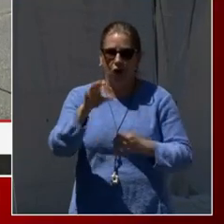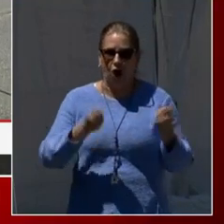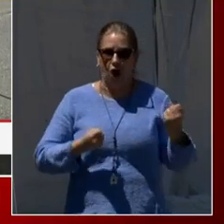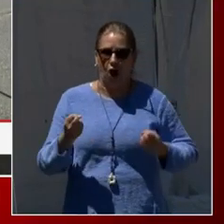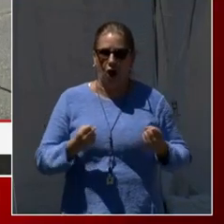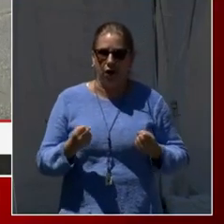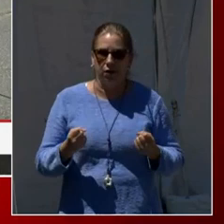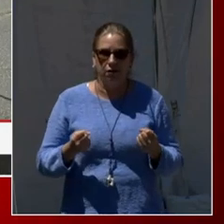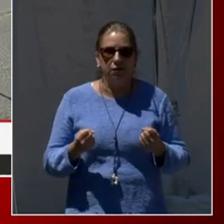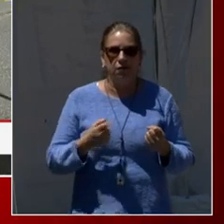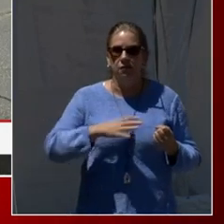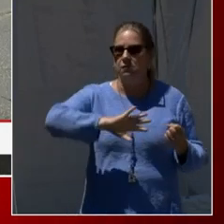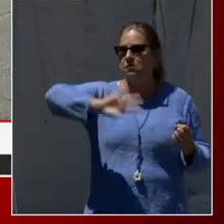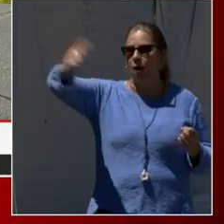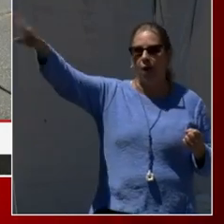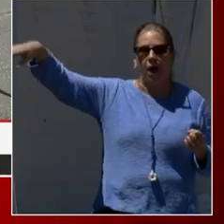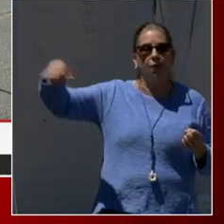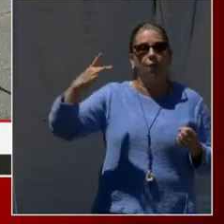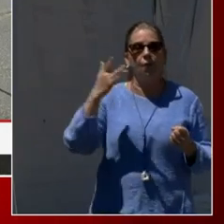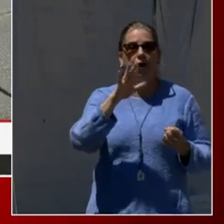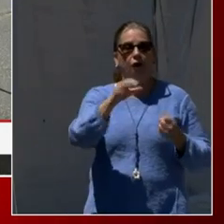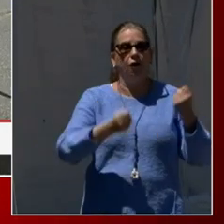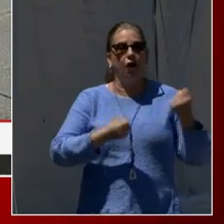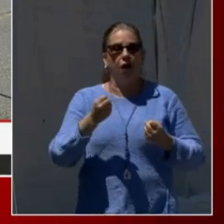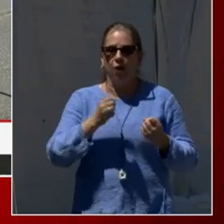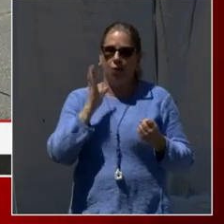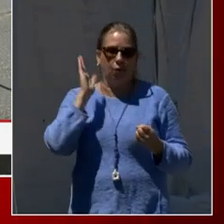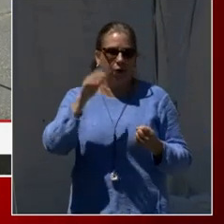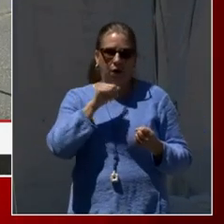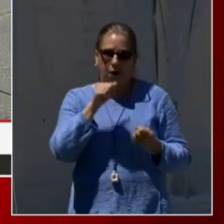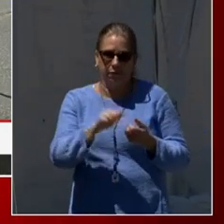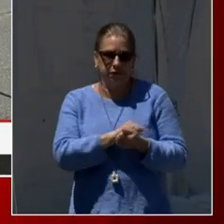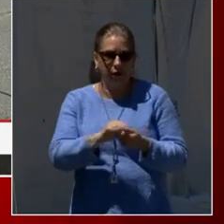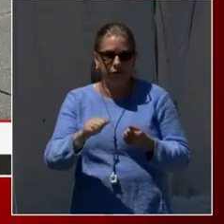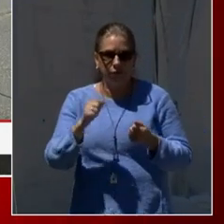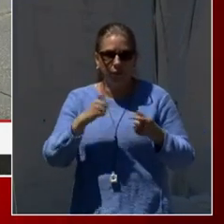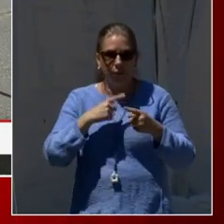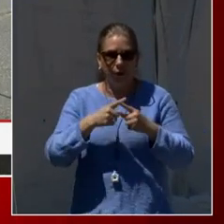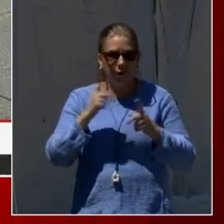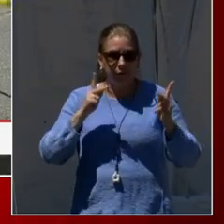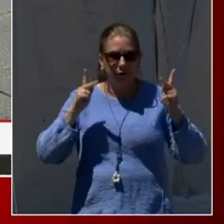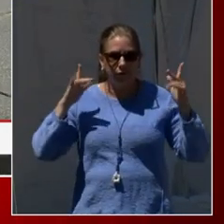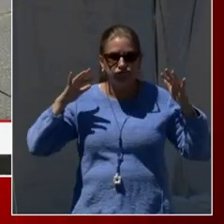targets for people, and we'll keep our fire resources available for the most